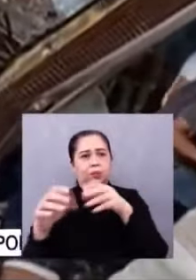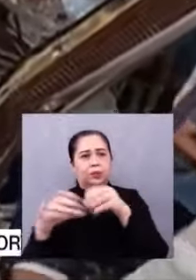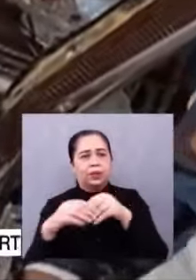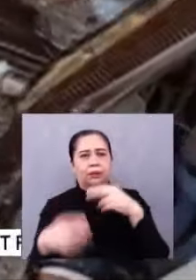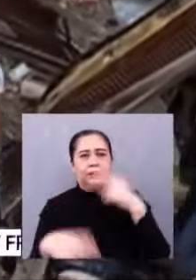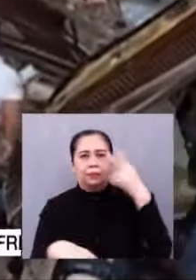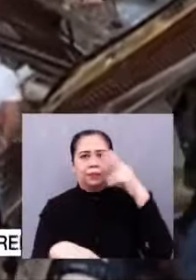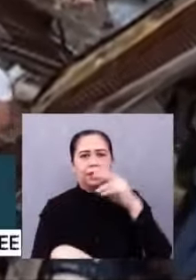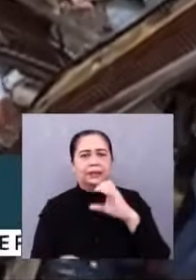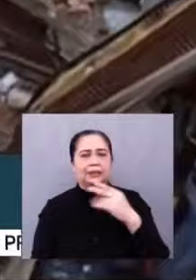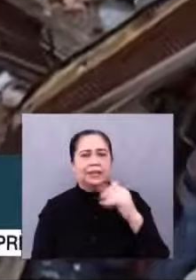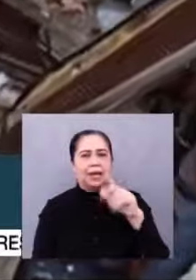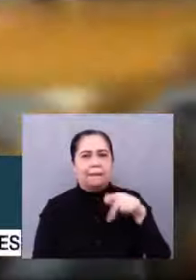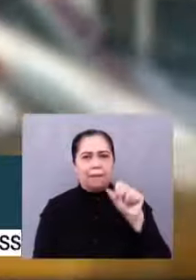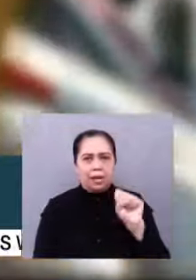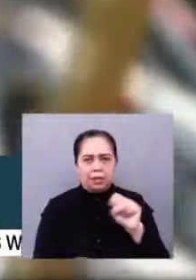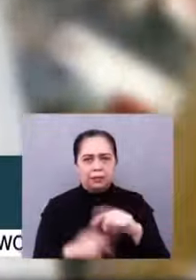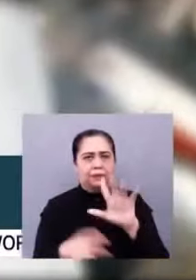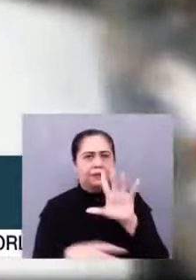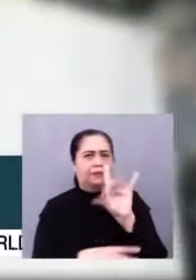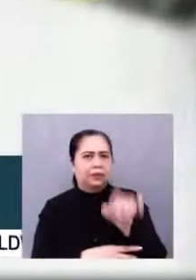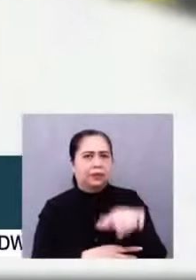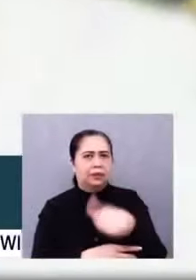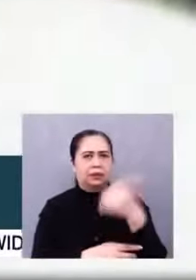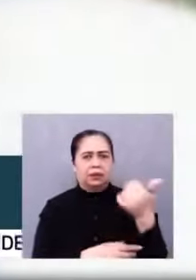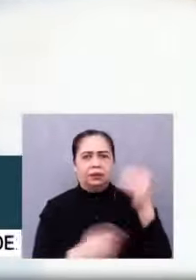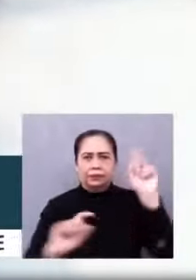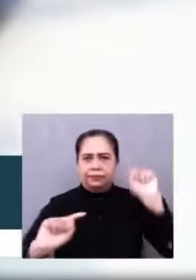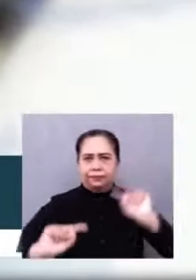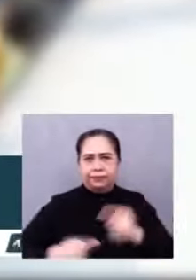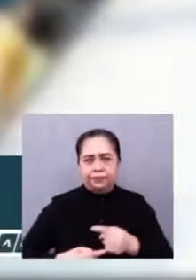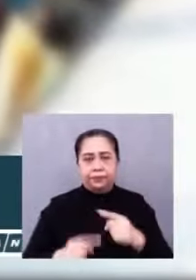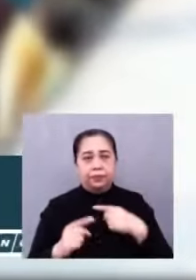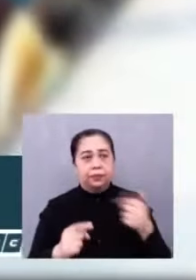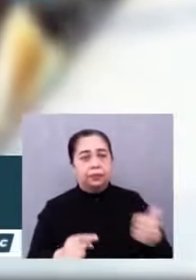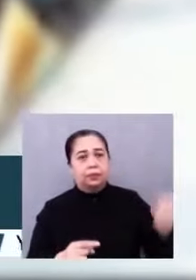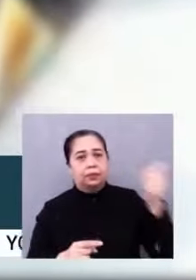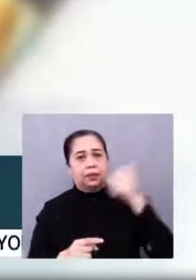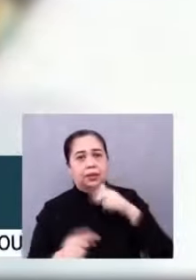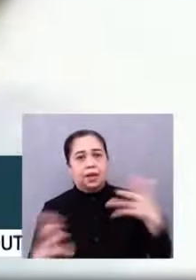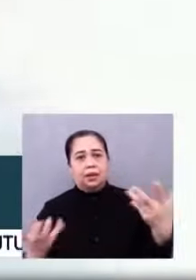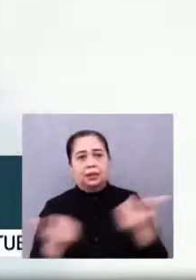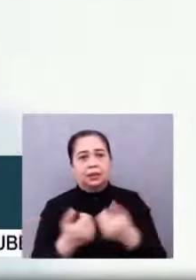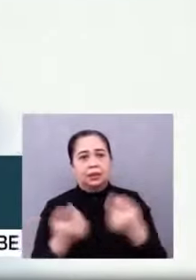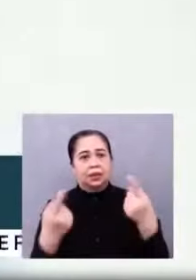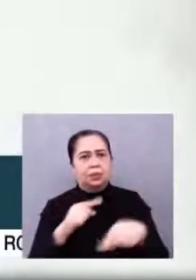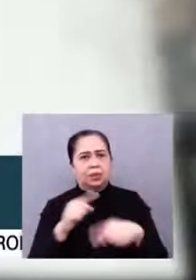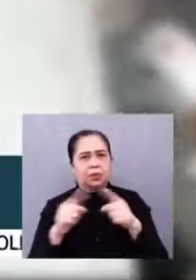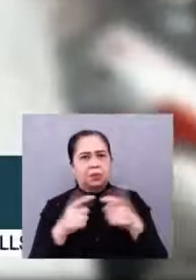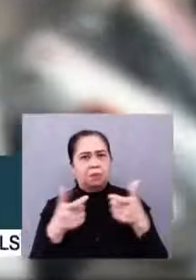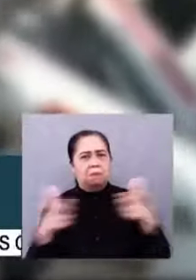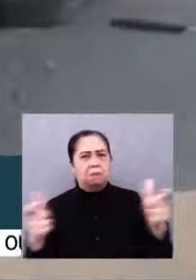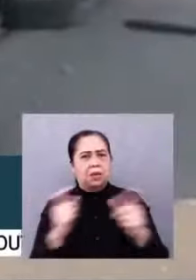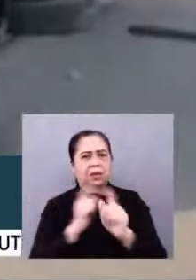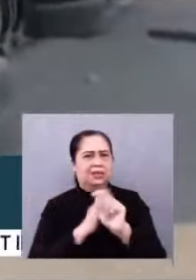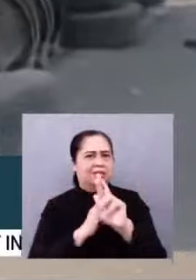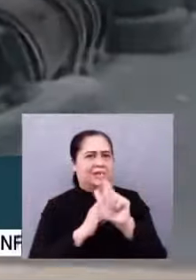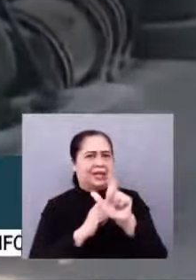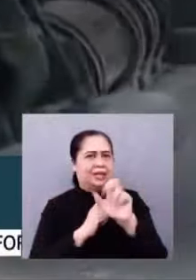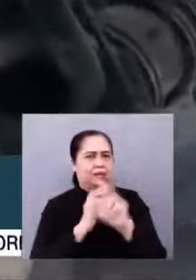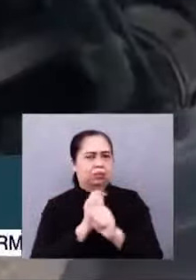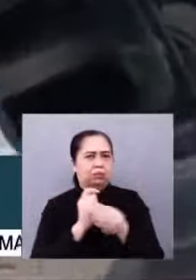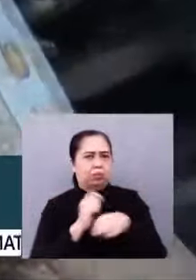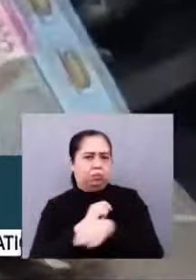Chiapas. 58 others are injured. Officials say the accident occurred when a large trailer overturned on a dangerous